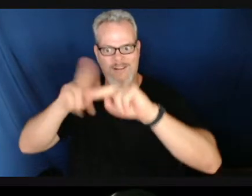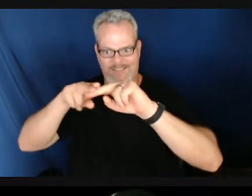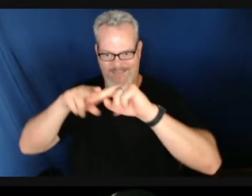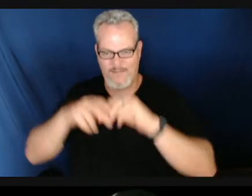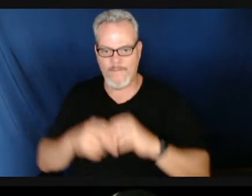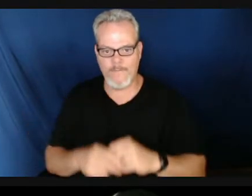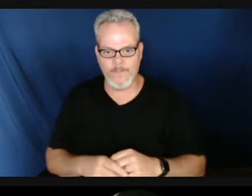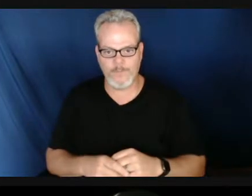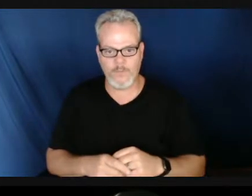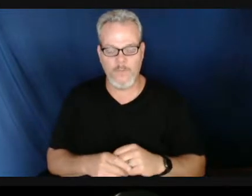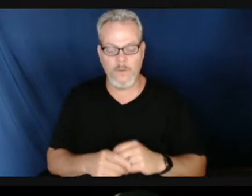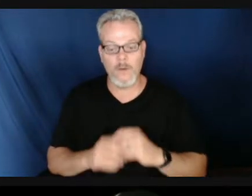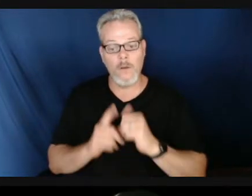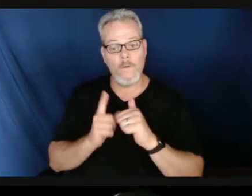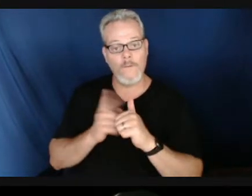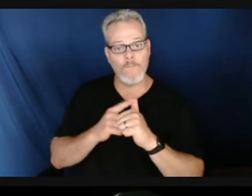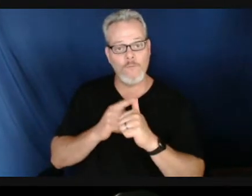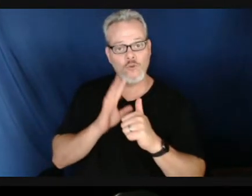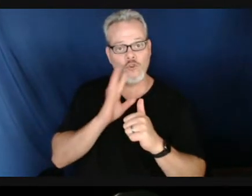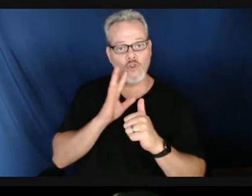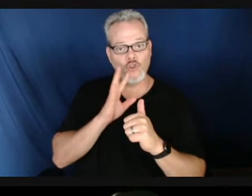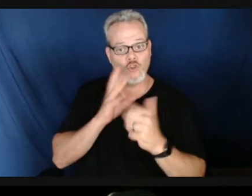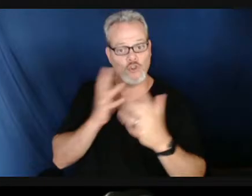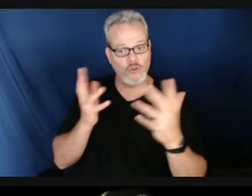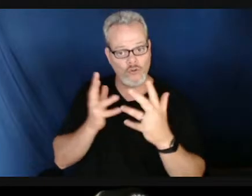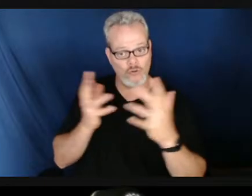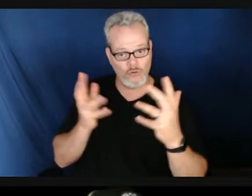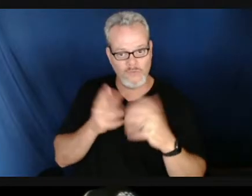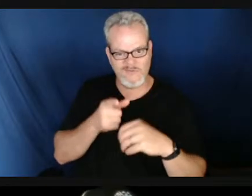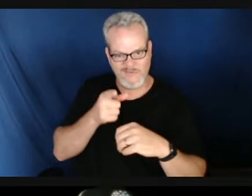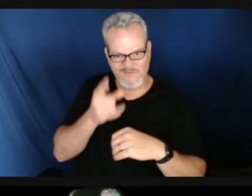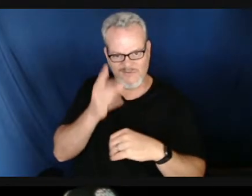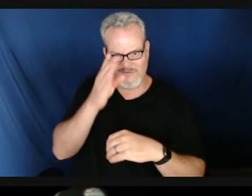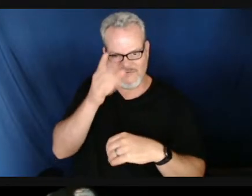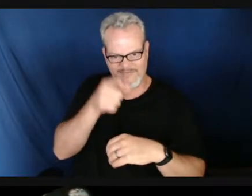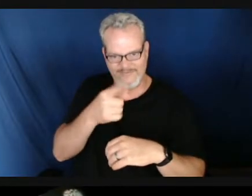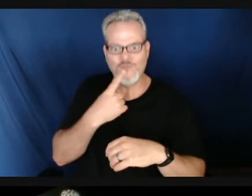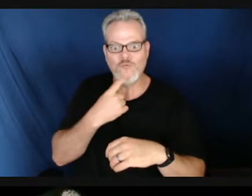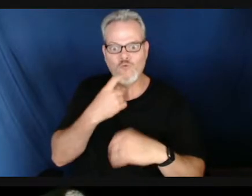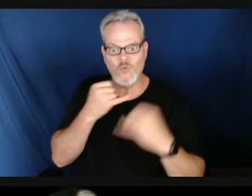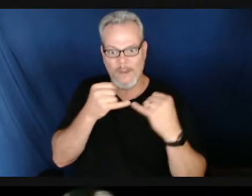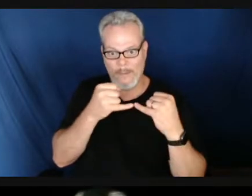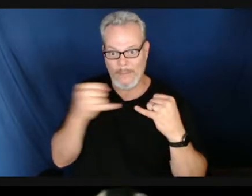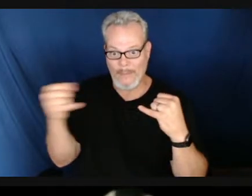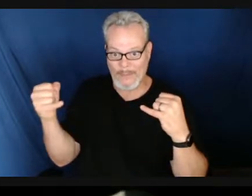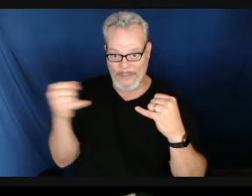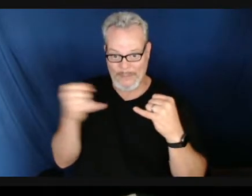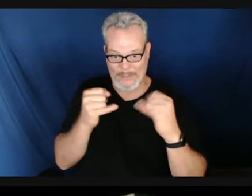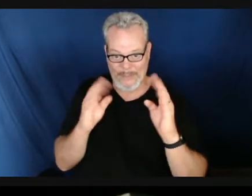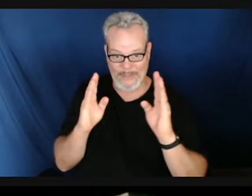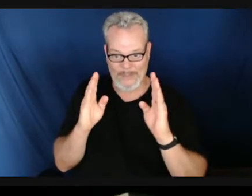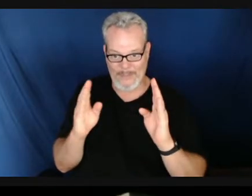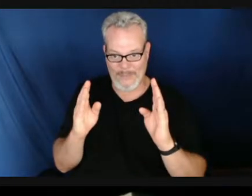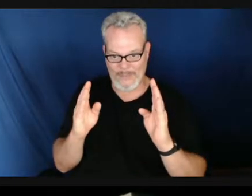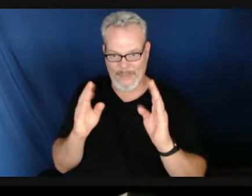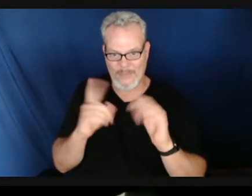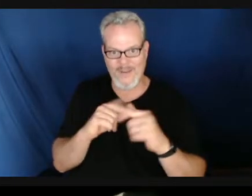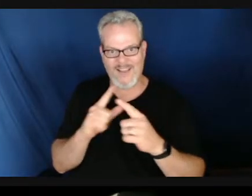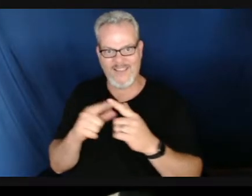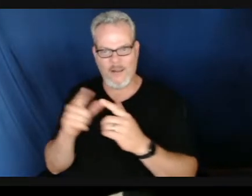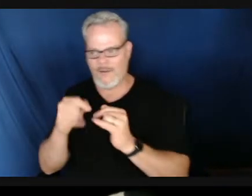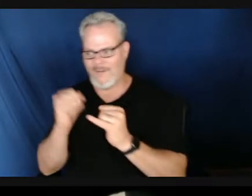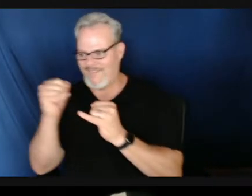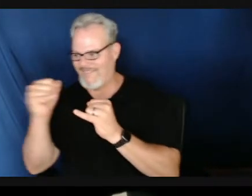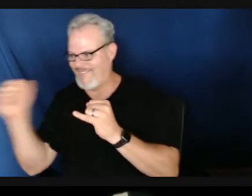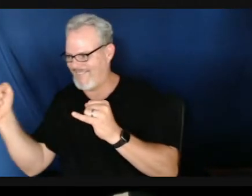So the threshold they're talking about is this one back in here, that one, slightly lower than the one we saw for 18